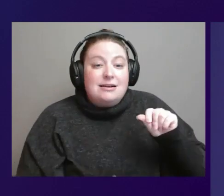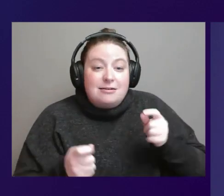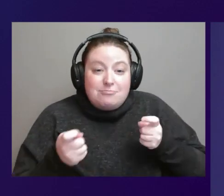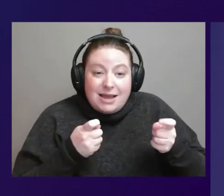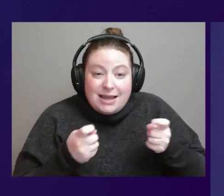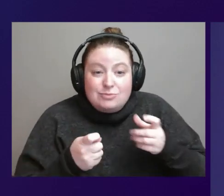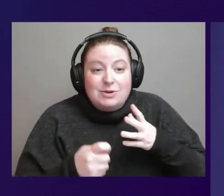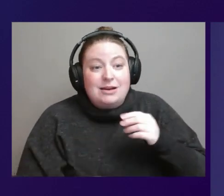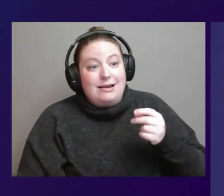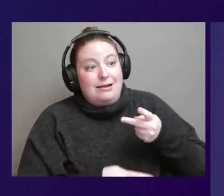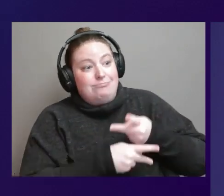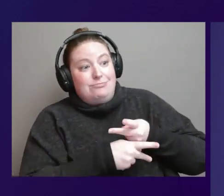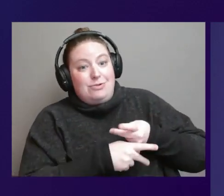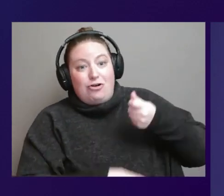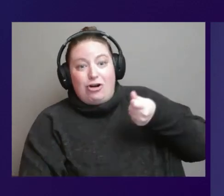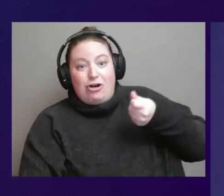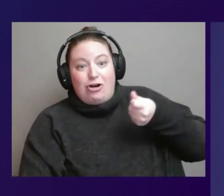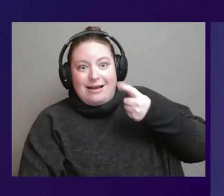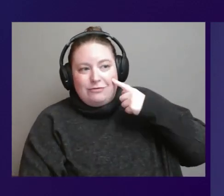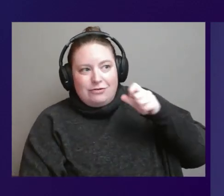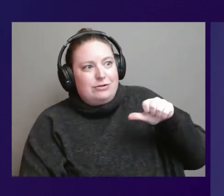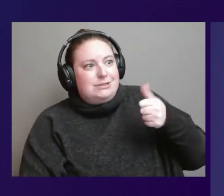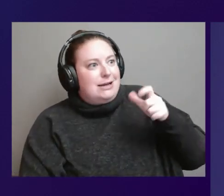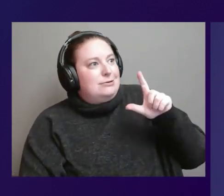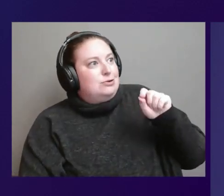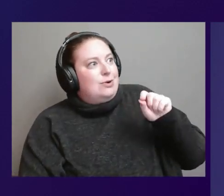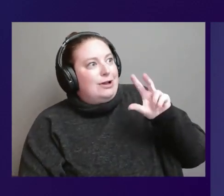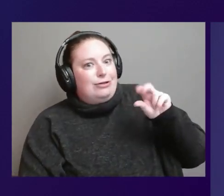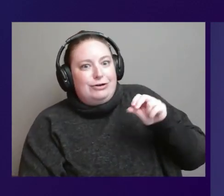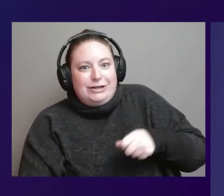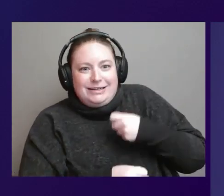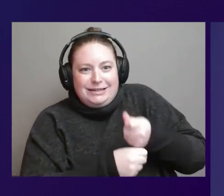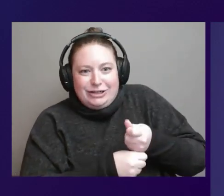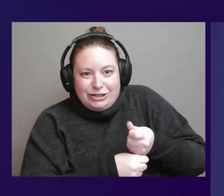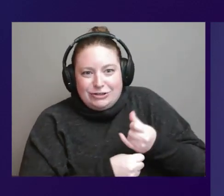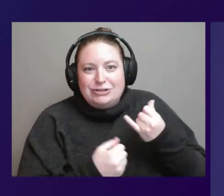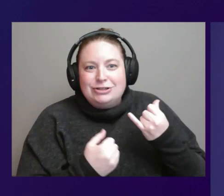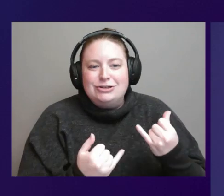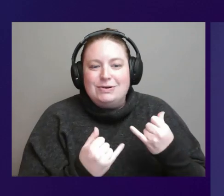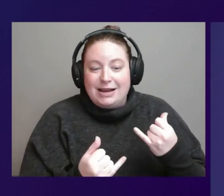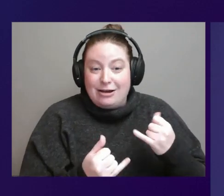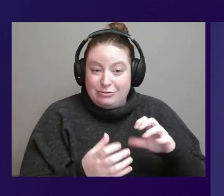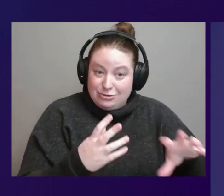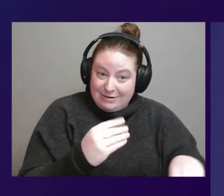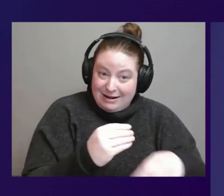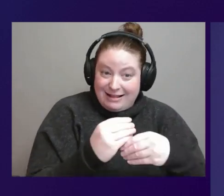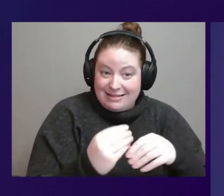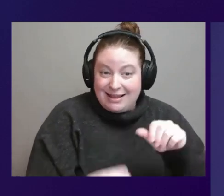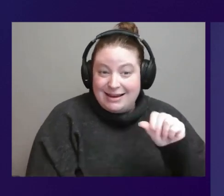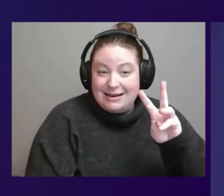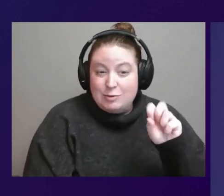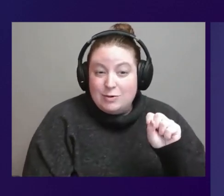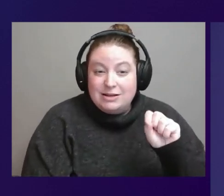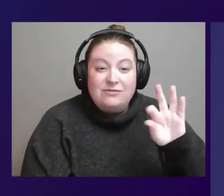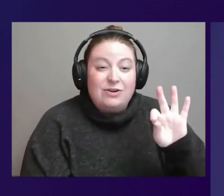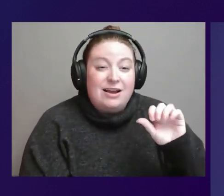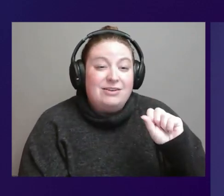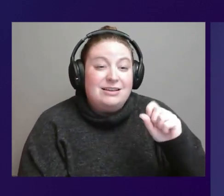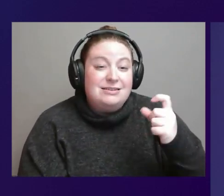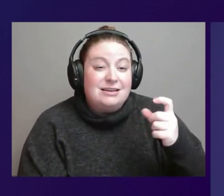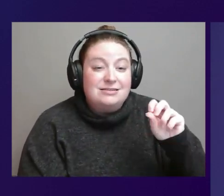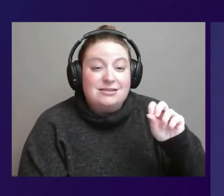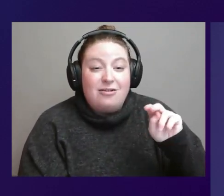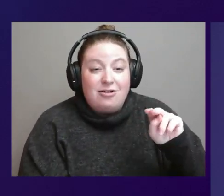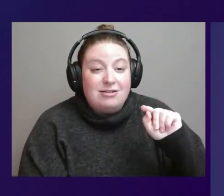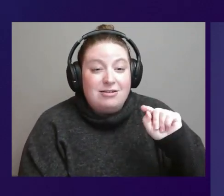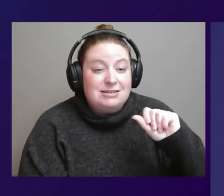decades now. So to be able to bring that forward with the offering in AWS as part of FSx ONTAP, monumental, because for anybody